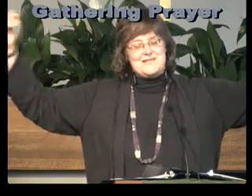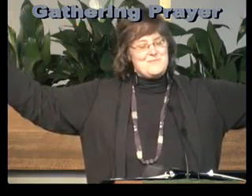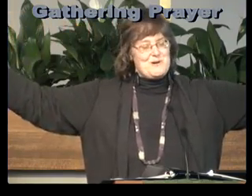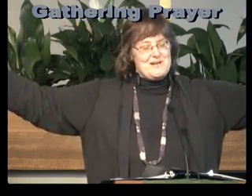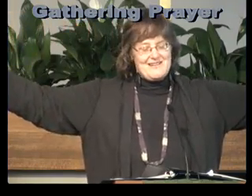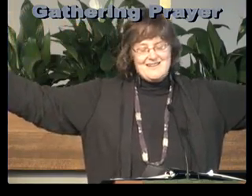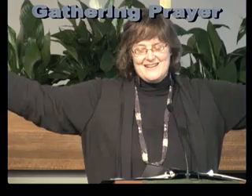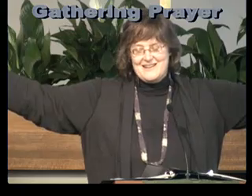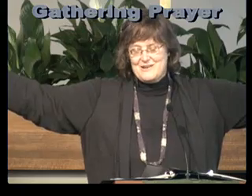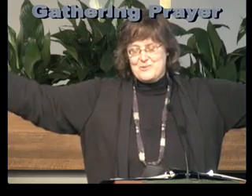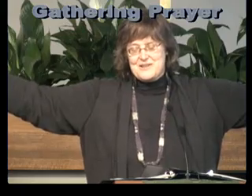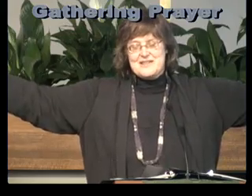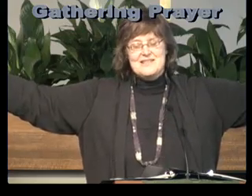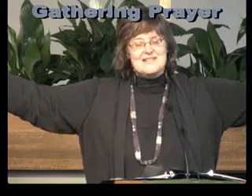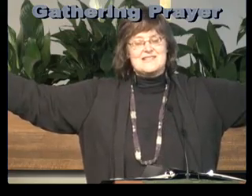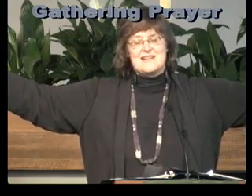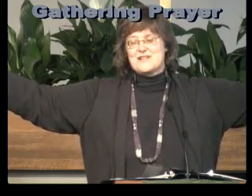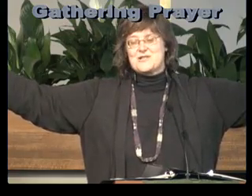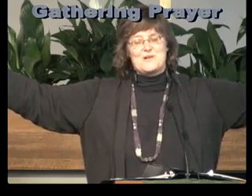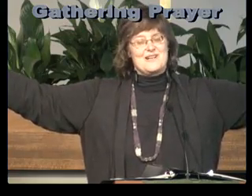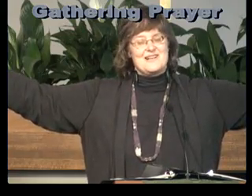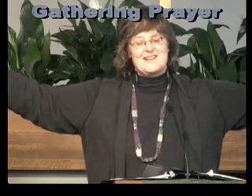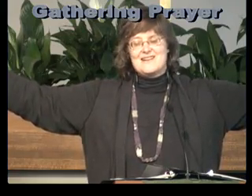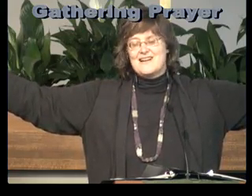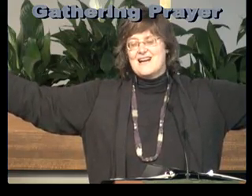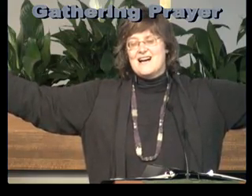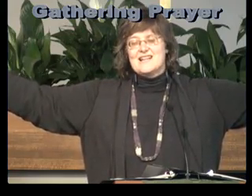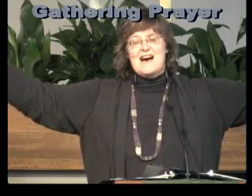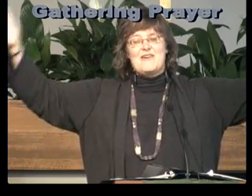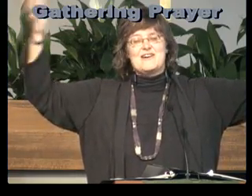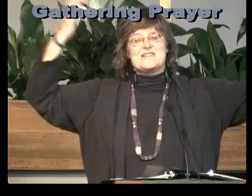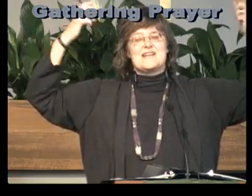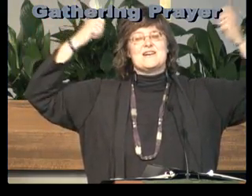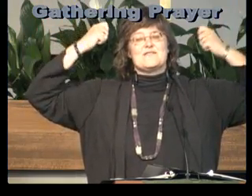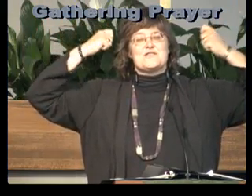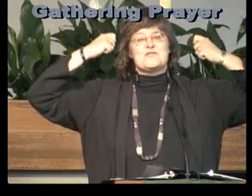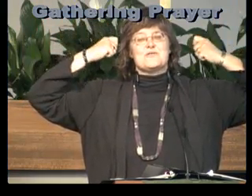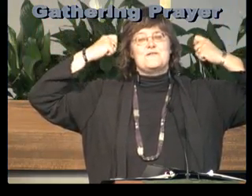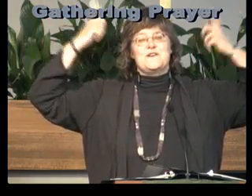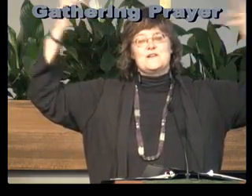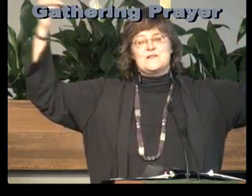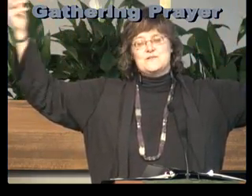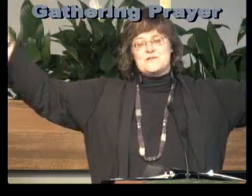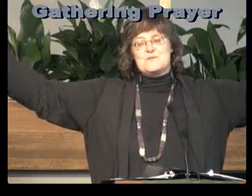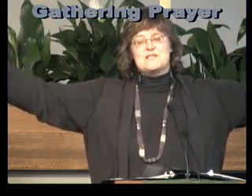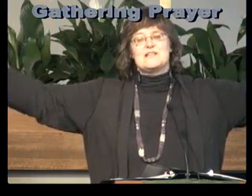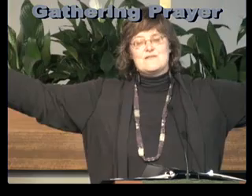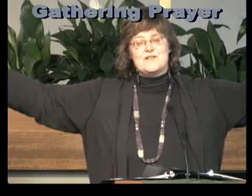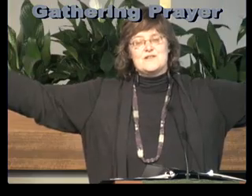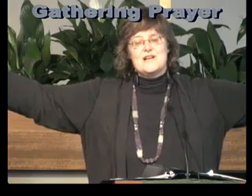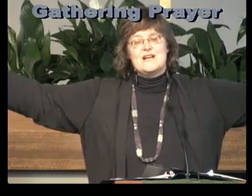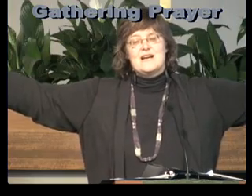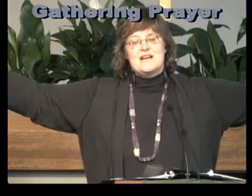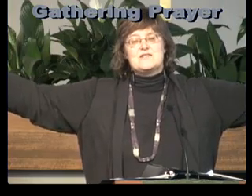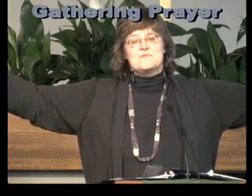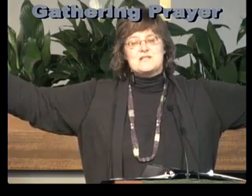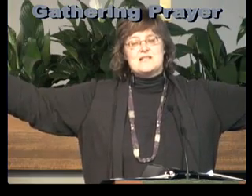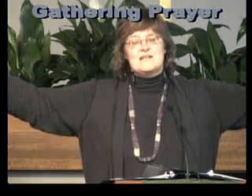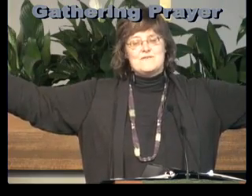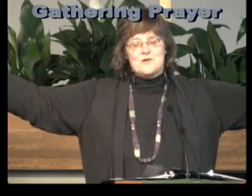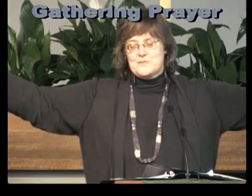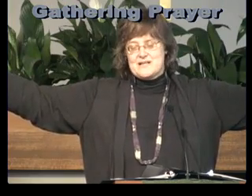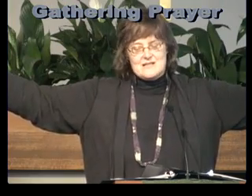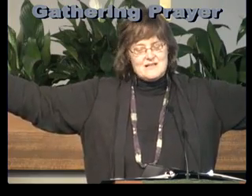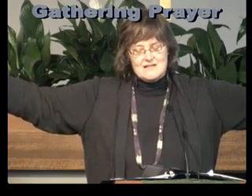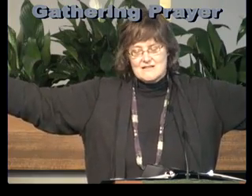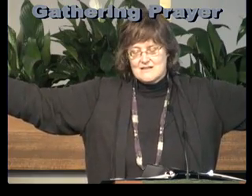freely this morning within this sanctuary, allowing ourselves to truly feel you, to receive you, and to